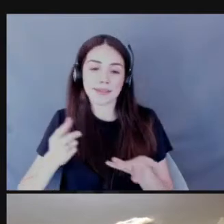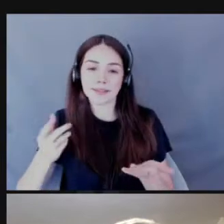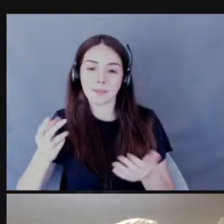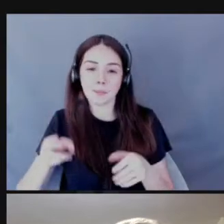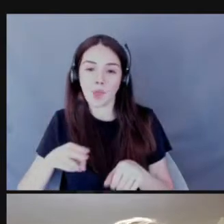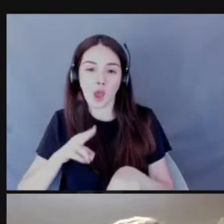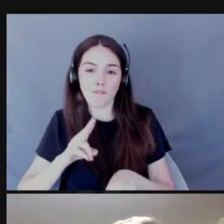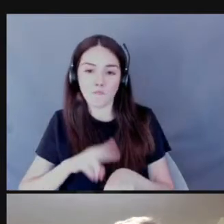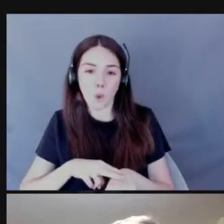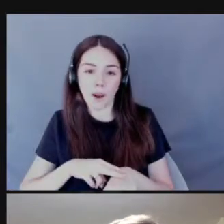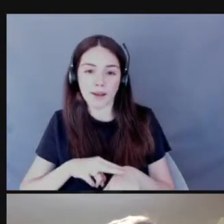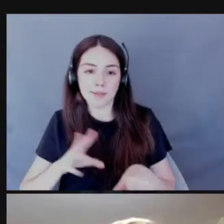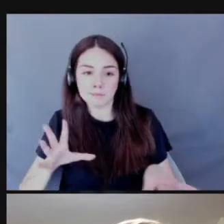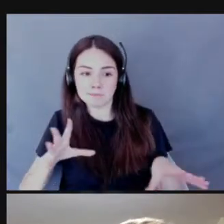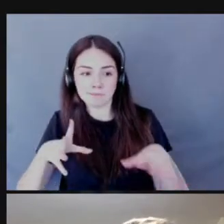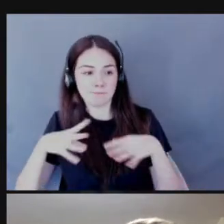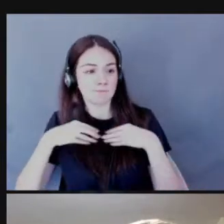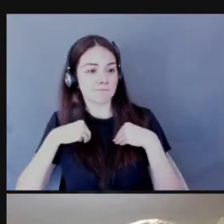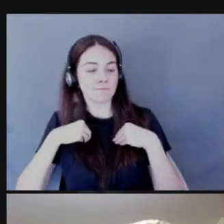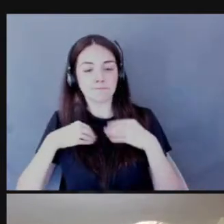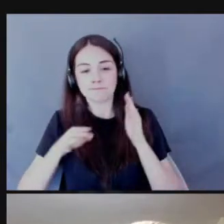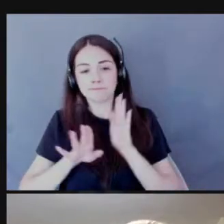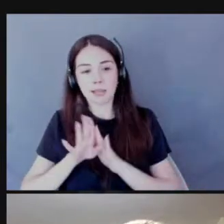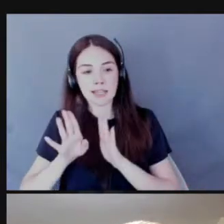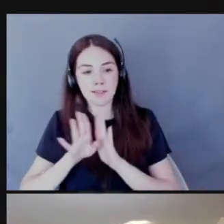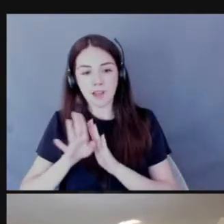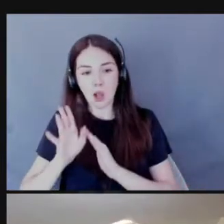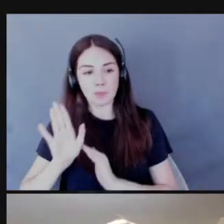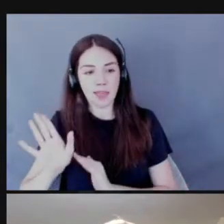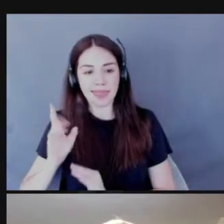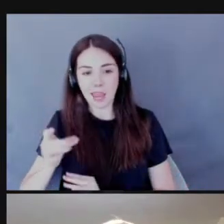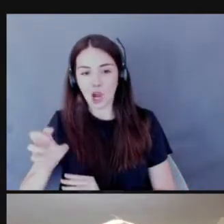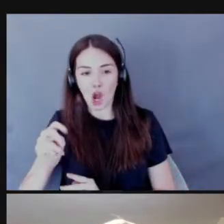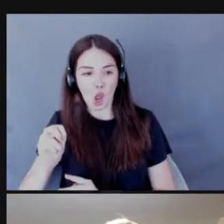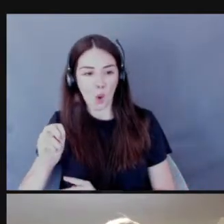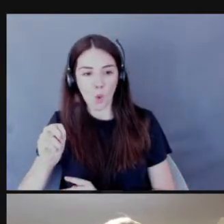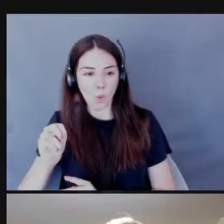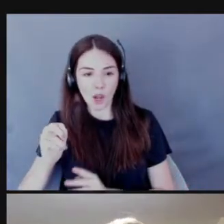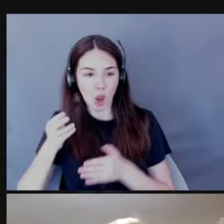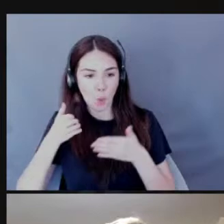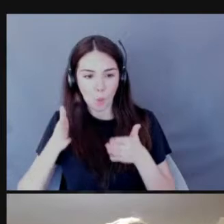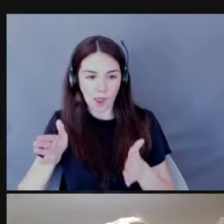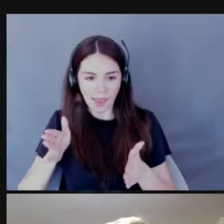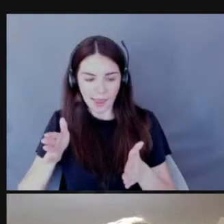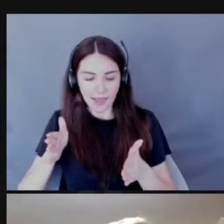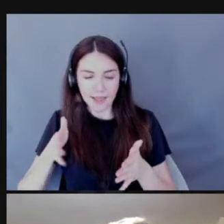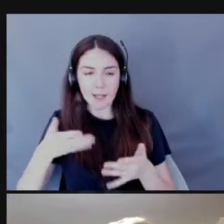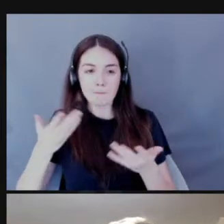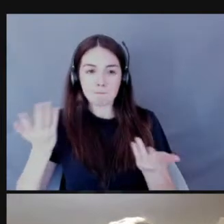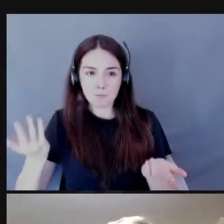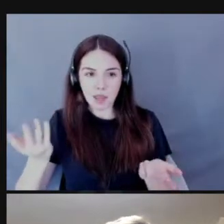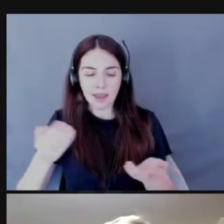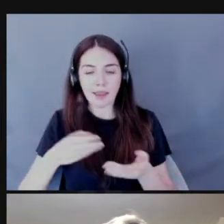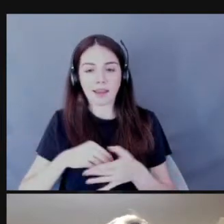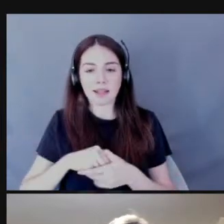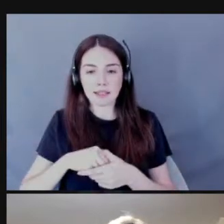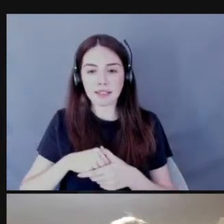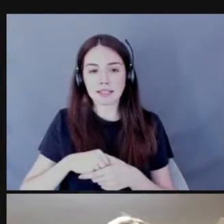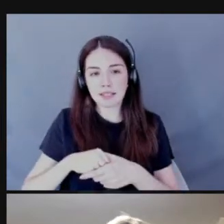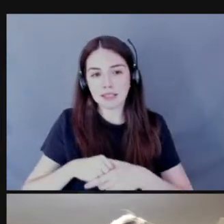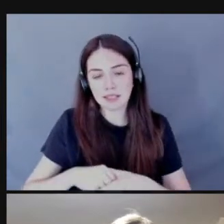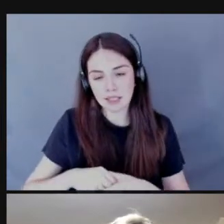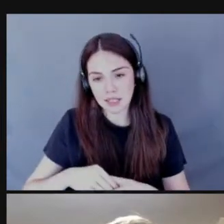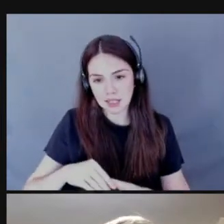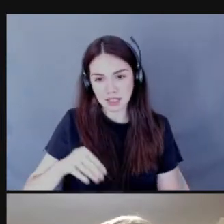went on with it and developed it in the way that the press often does. And Chessie, the kind of